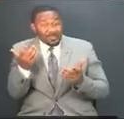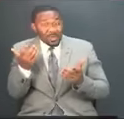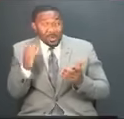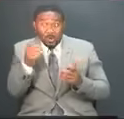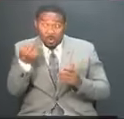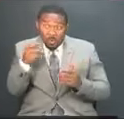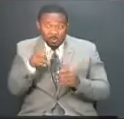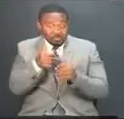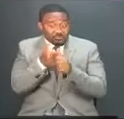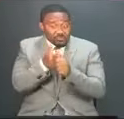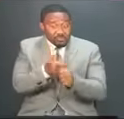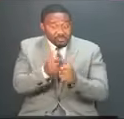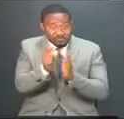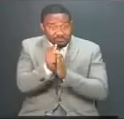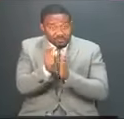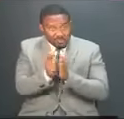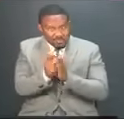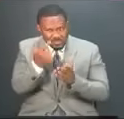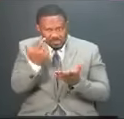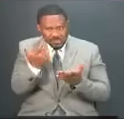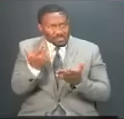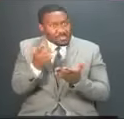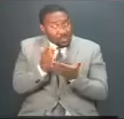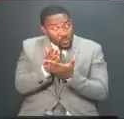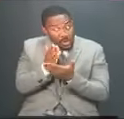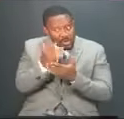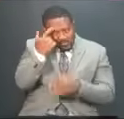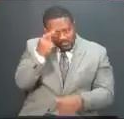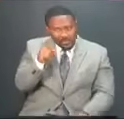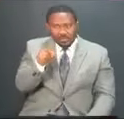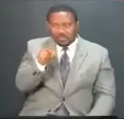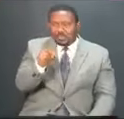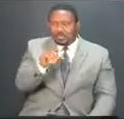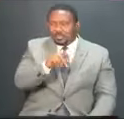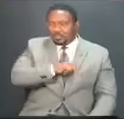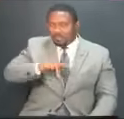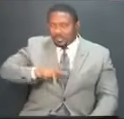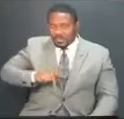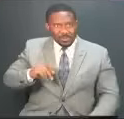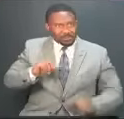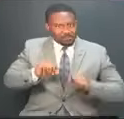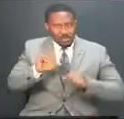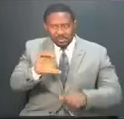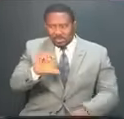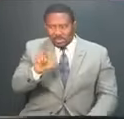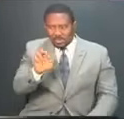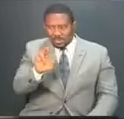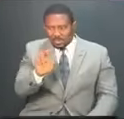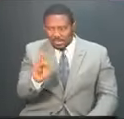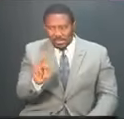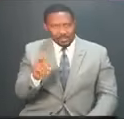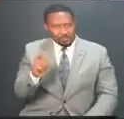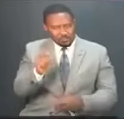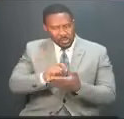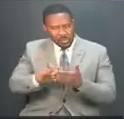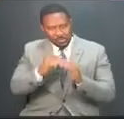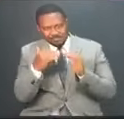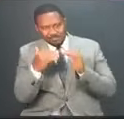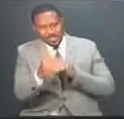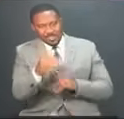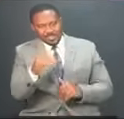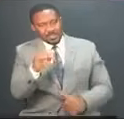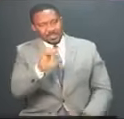law for the Clerk of Parliament to write the letter that he wrote to